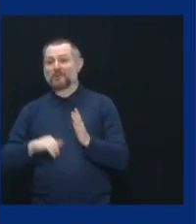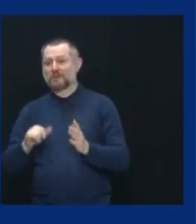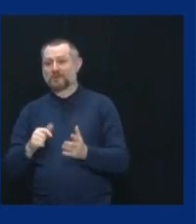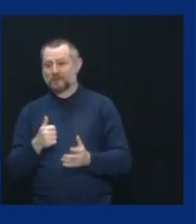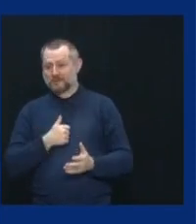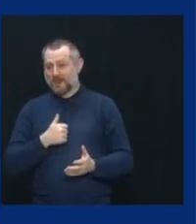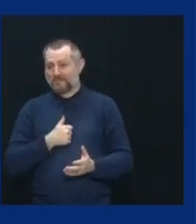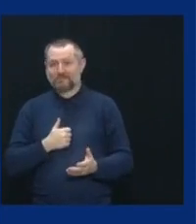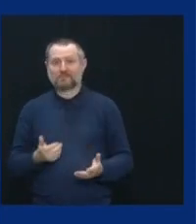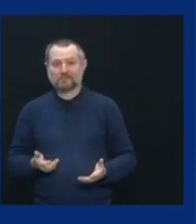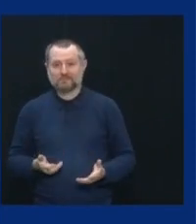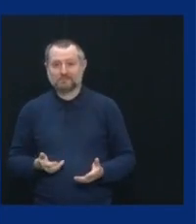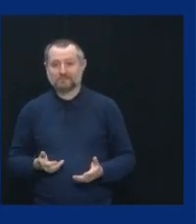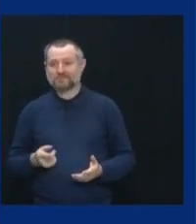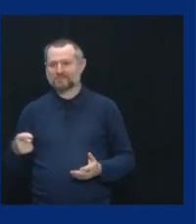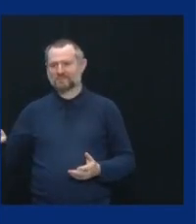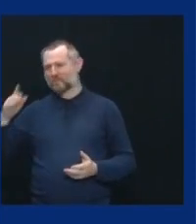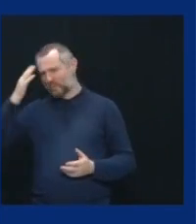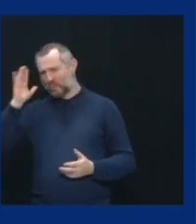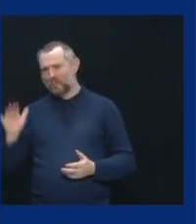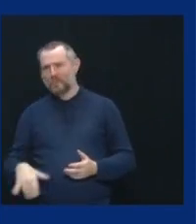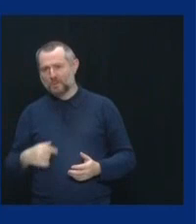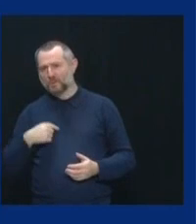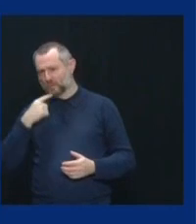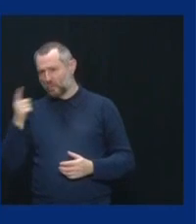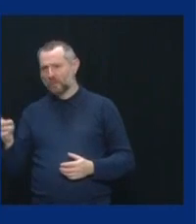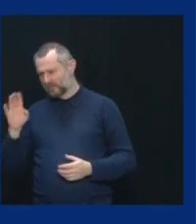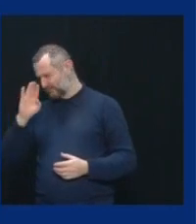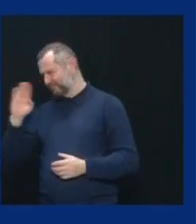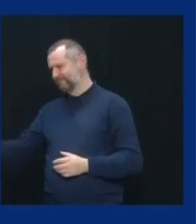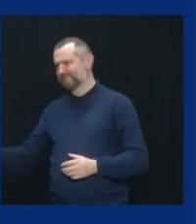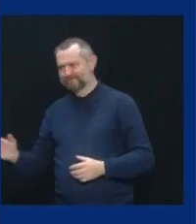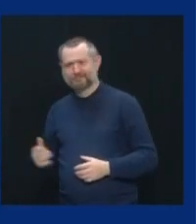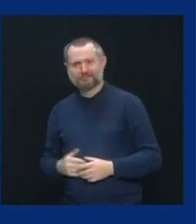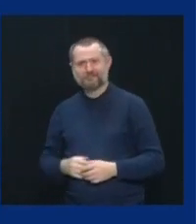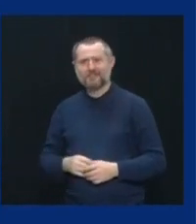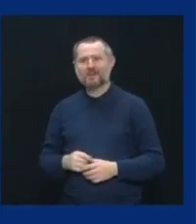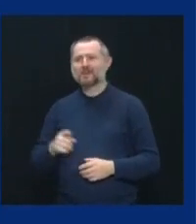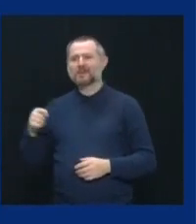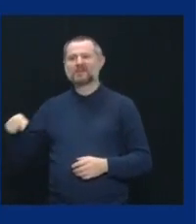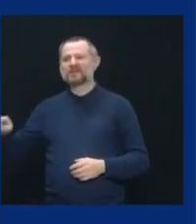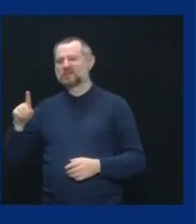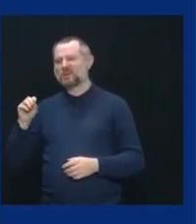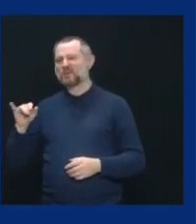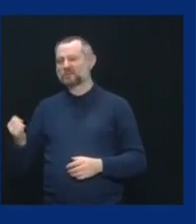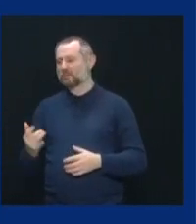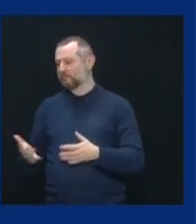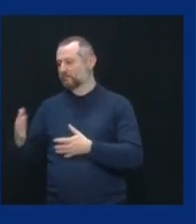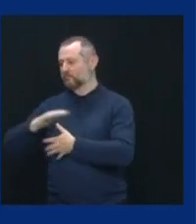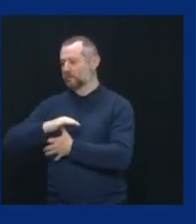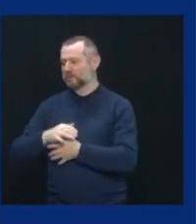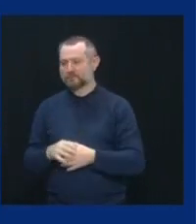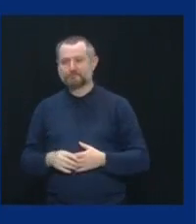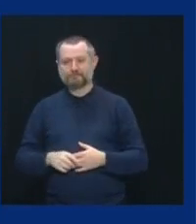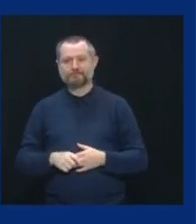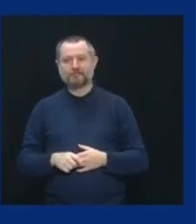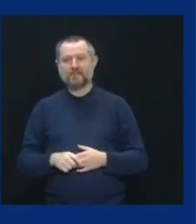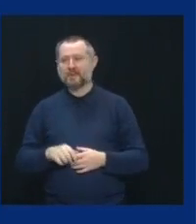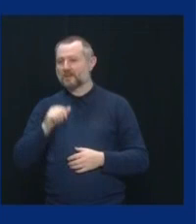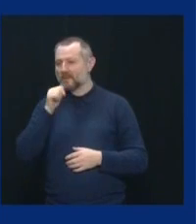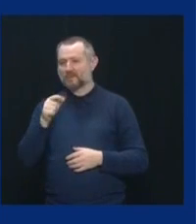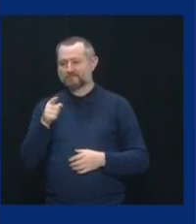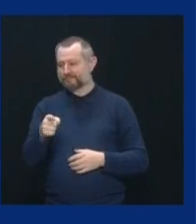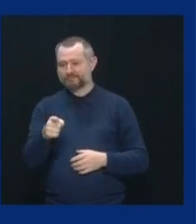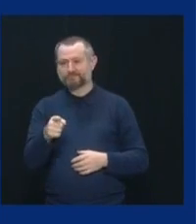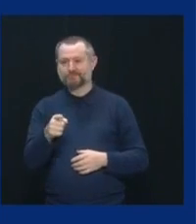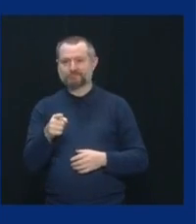they knew, because they were told, that was getting precedence over dealing with the state legislative